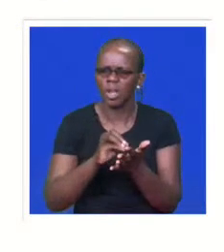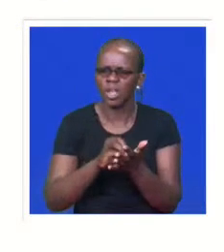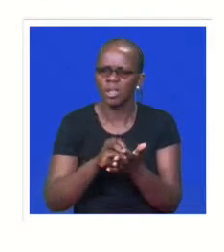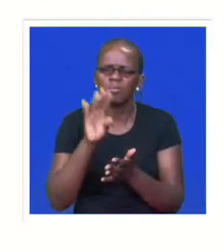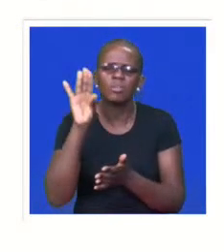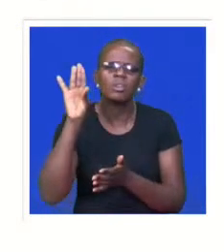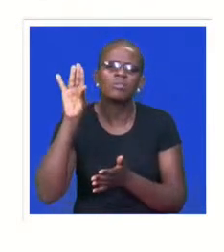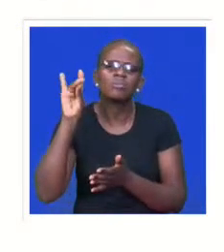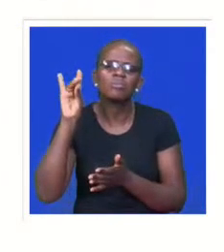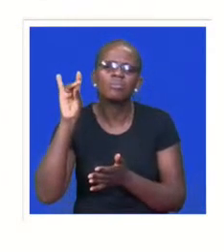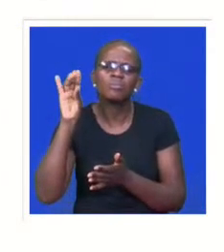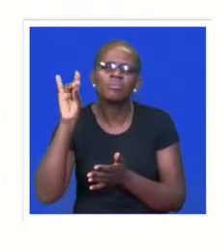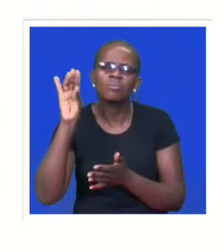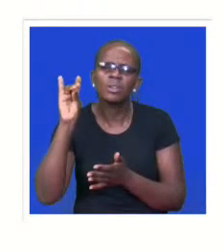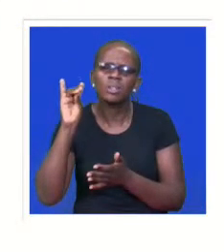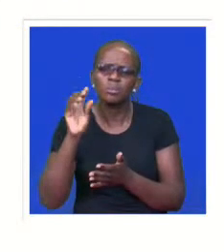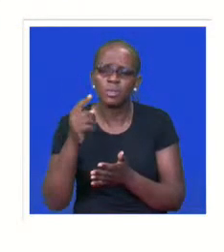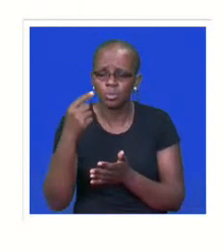of that tiger there?